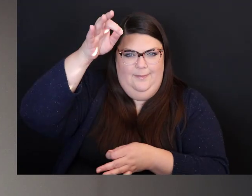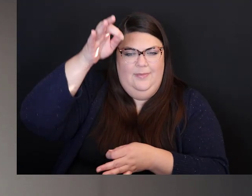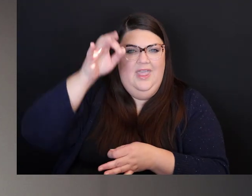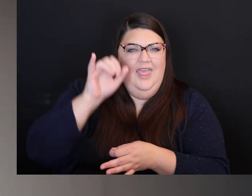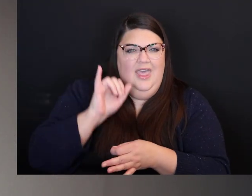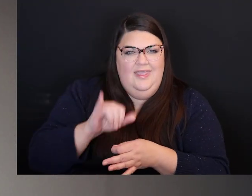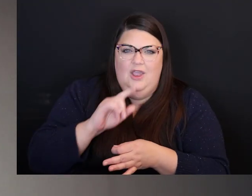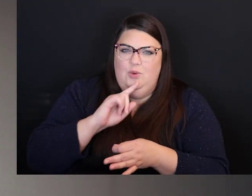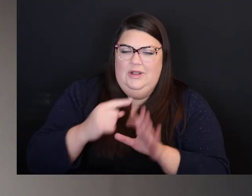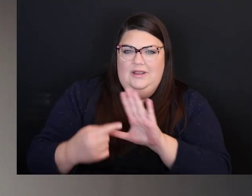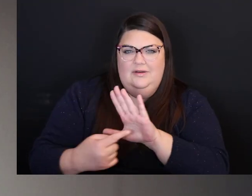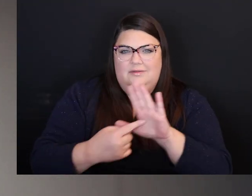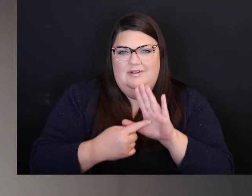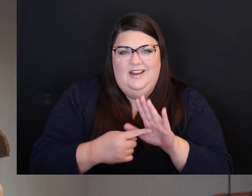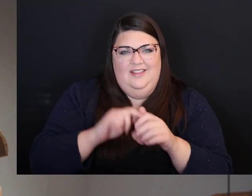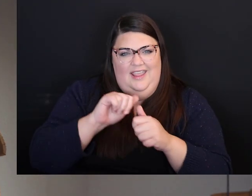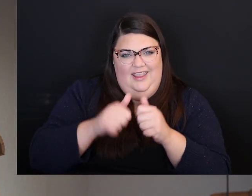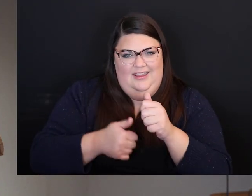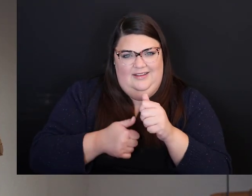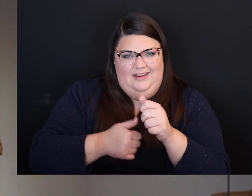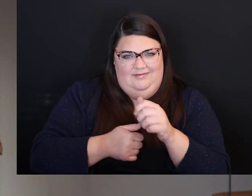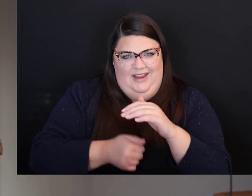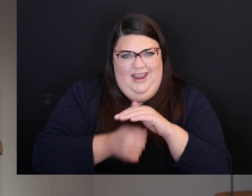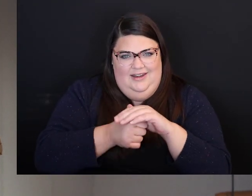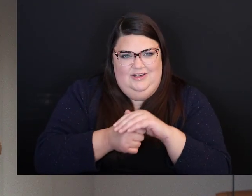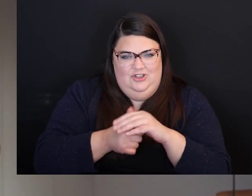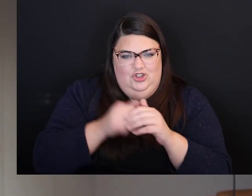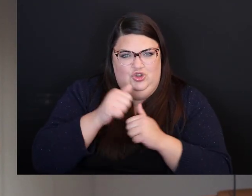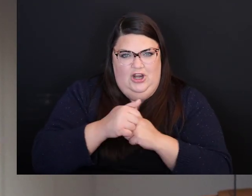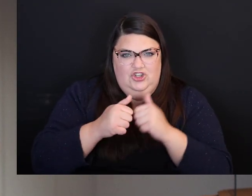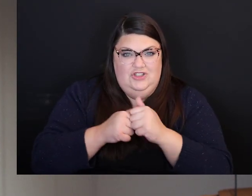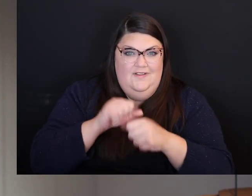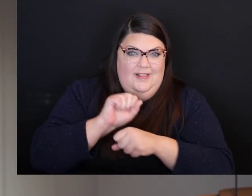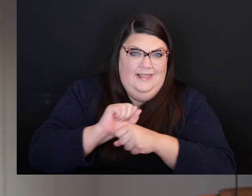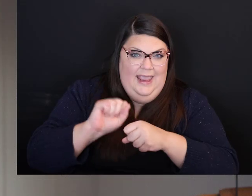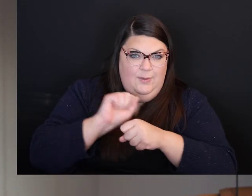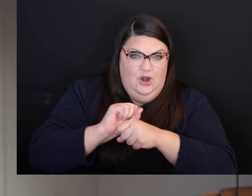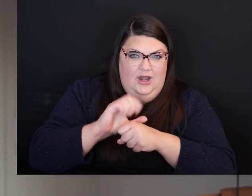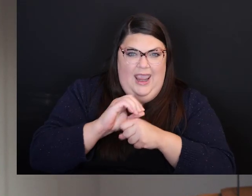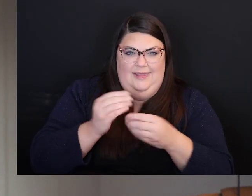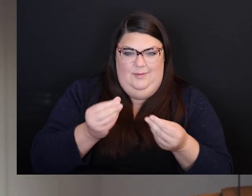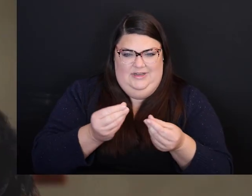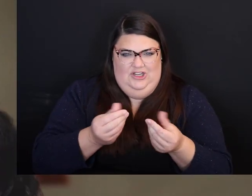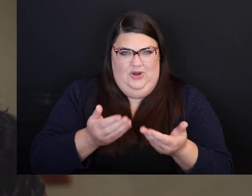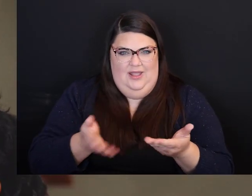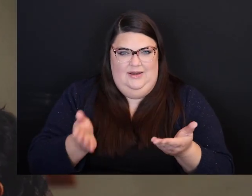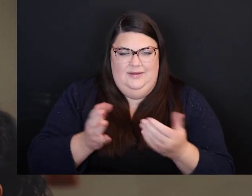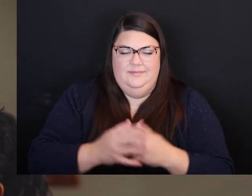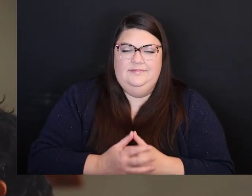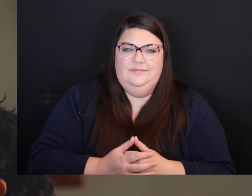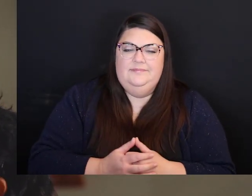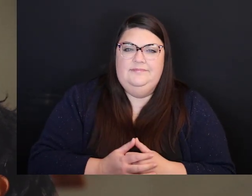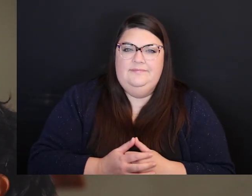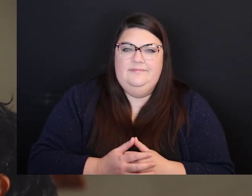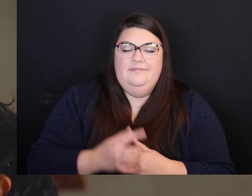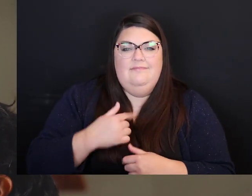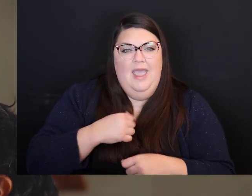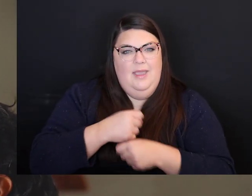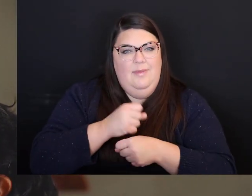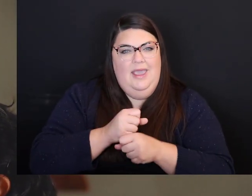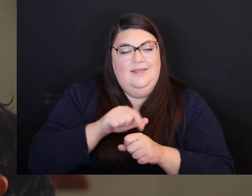installation. It's really revealing the hidden structures of labor and its materiality. I made the